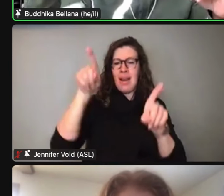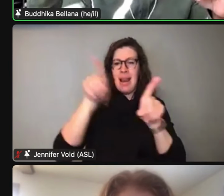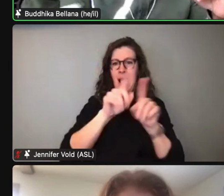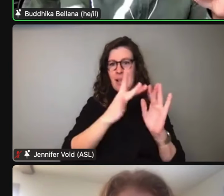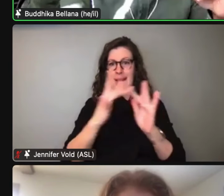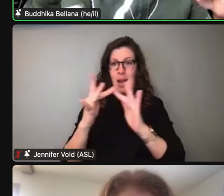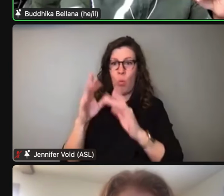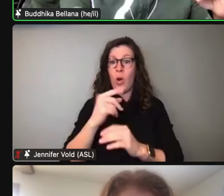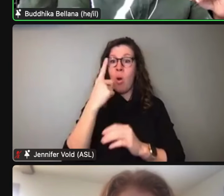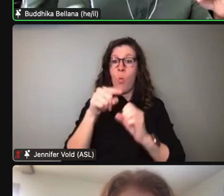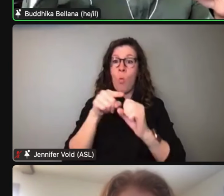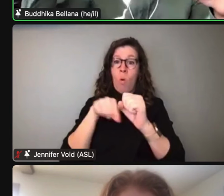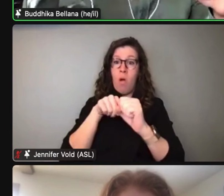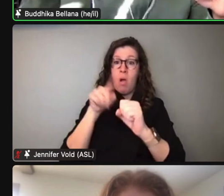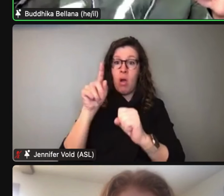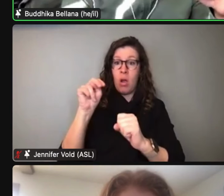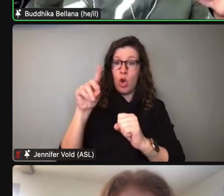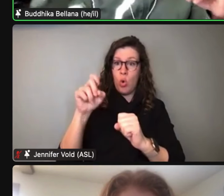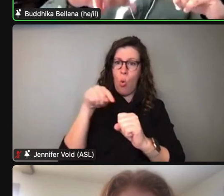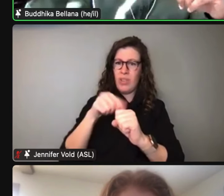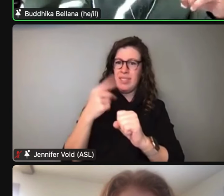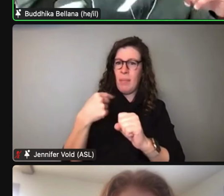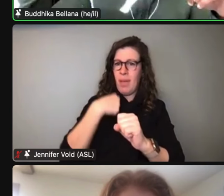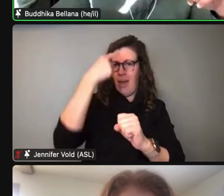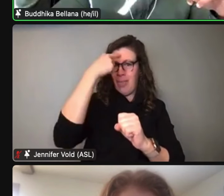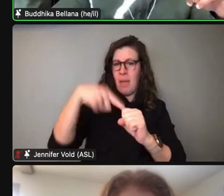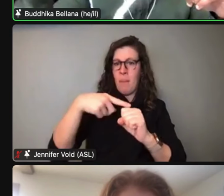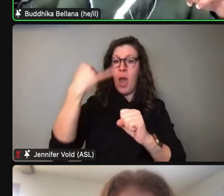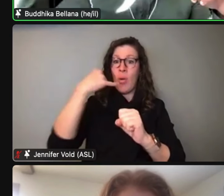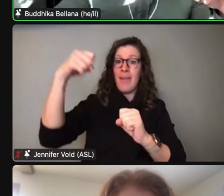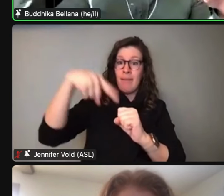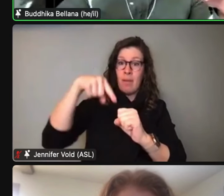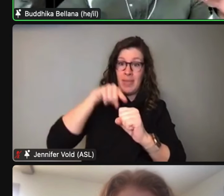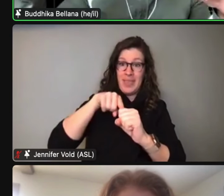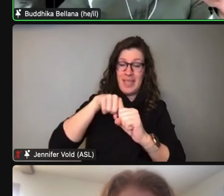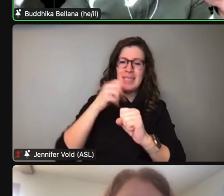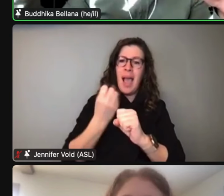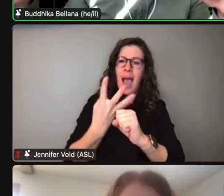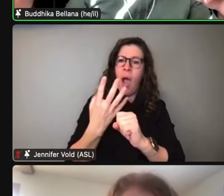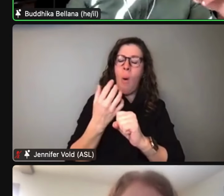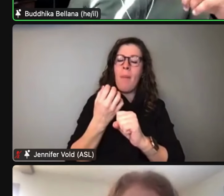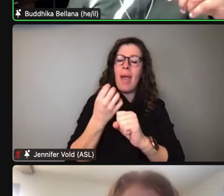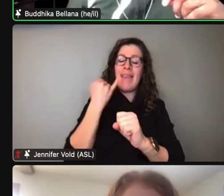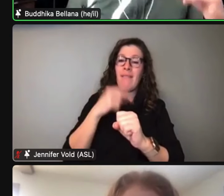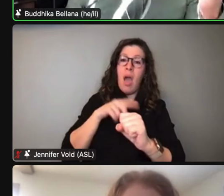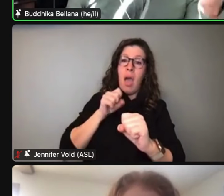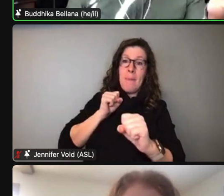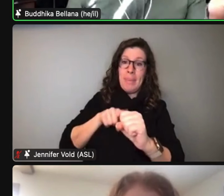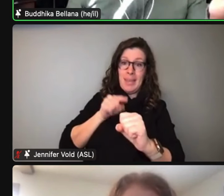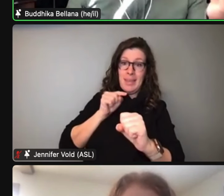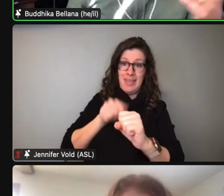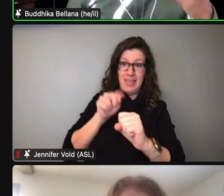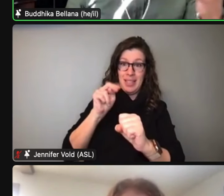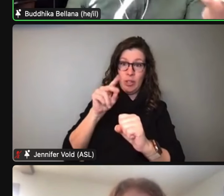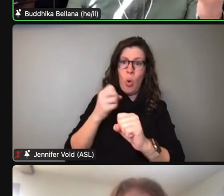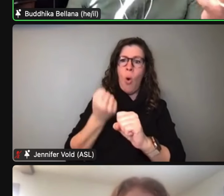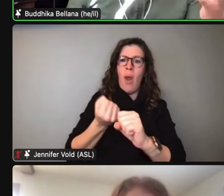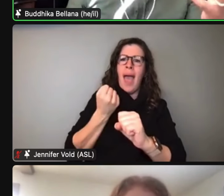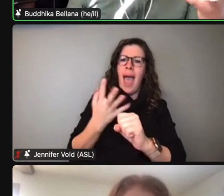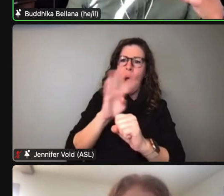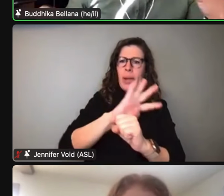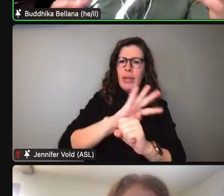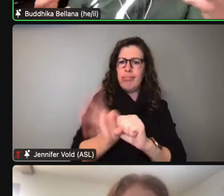is something that you're thinking about, then if you were to ping that node, how many other nodes get pinged to? It's likely that